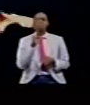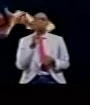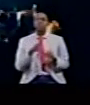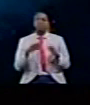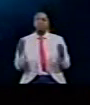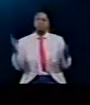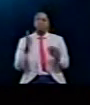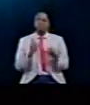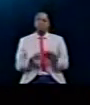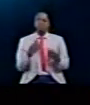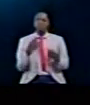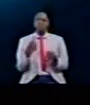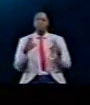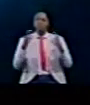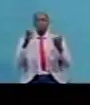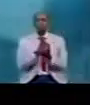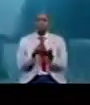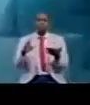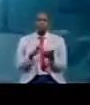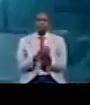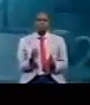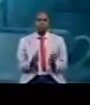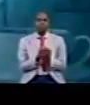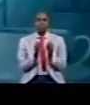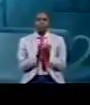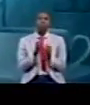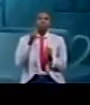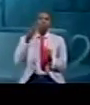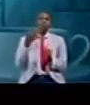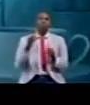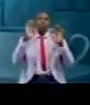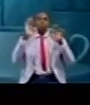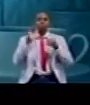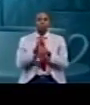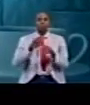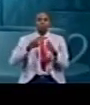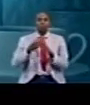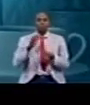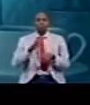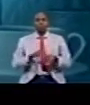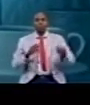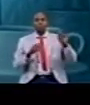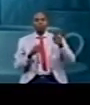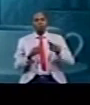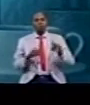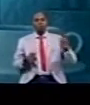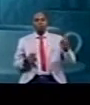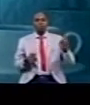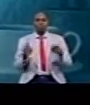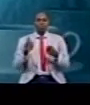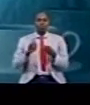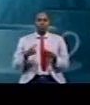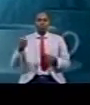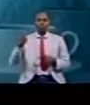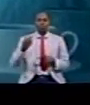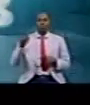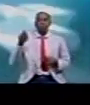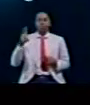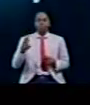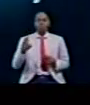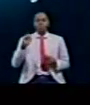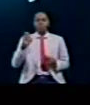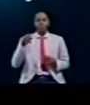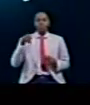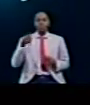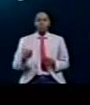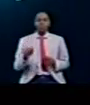doing what she's supposed to do, O Lord God in heaven, we pray that your spirit arrest them, O Lord. Your spirit